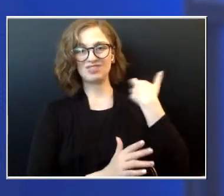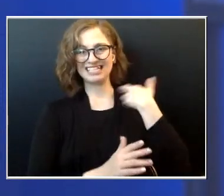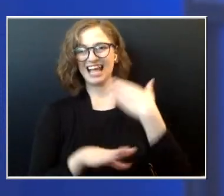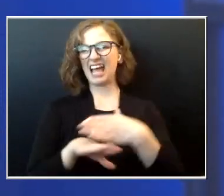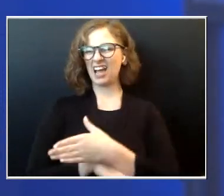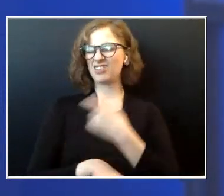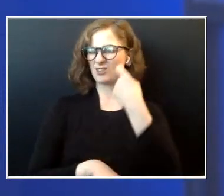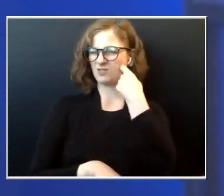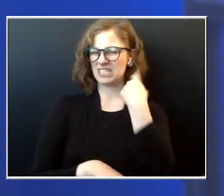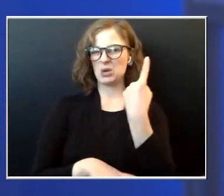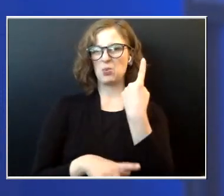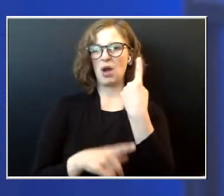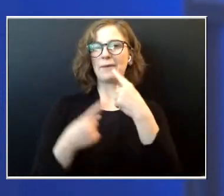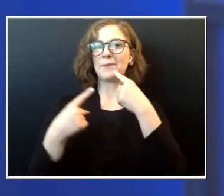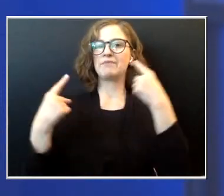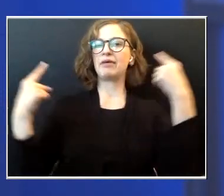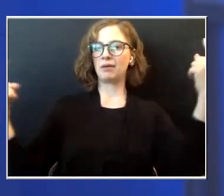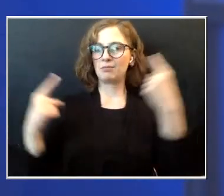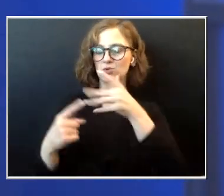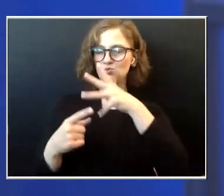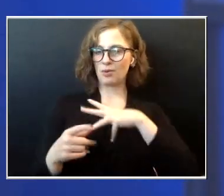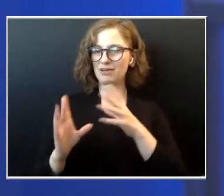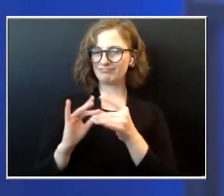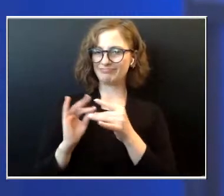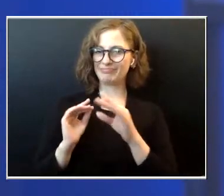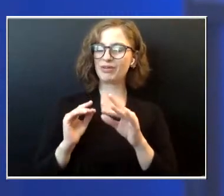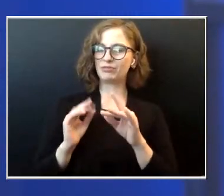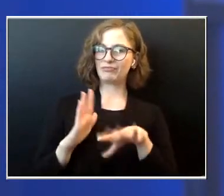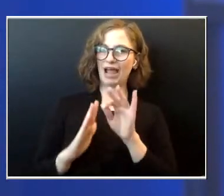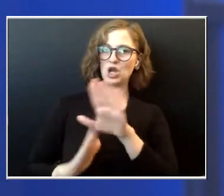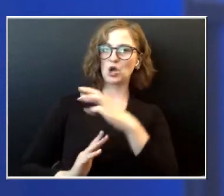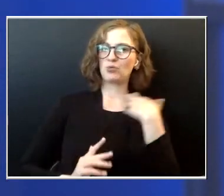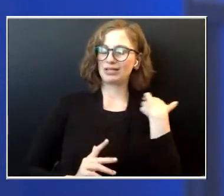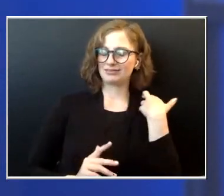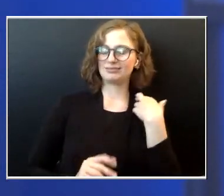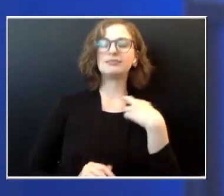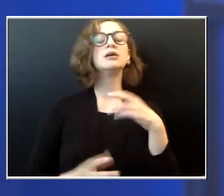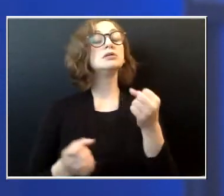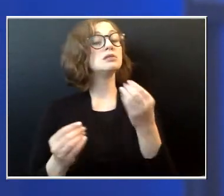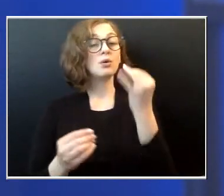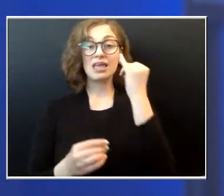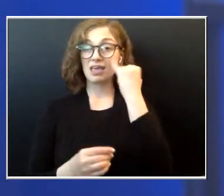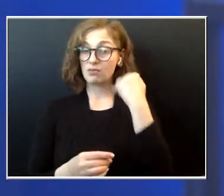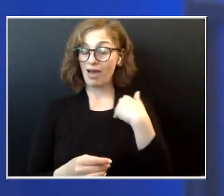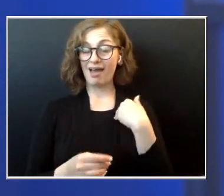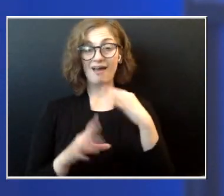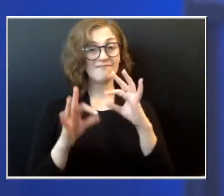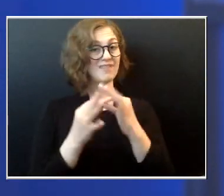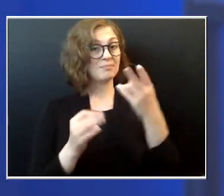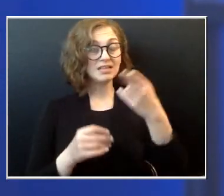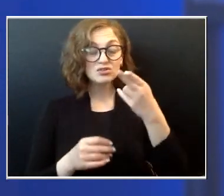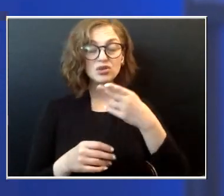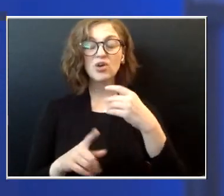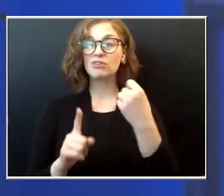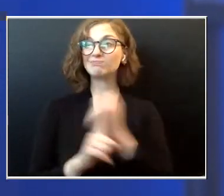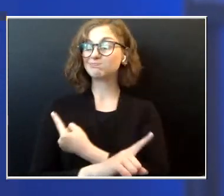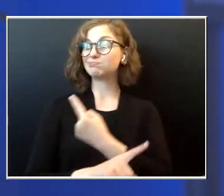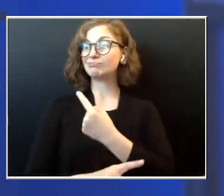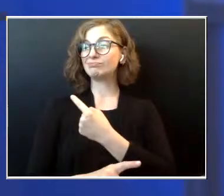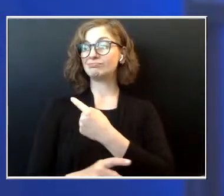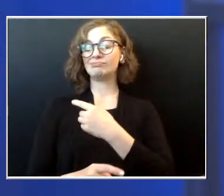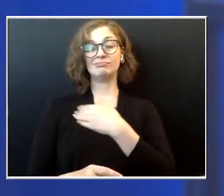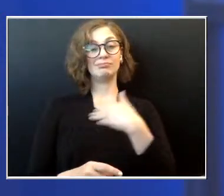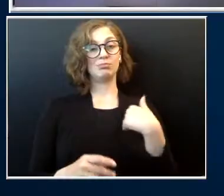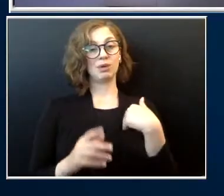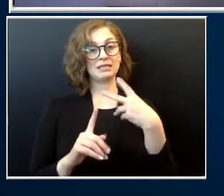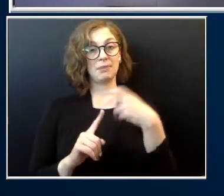cancer leading to her diagnosis. So we would encourage anyone with a family history, abnormal breast biopsy, to find out their risk of breast cancer